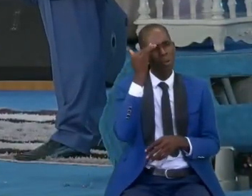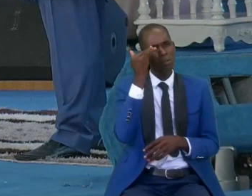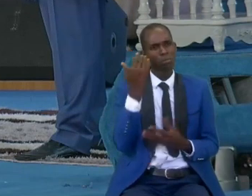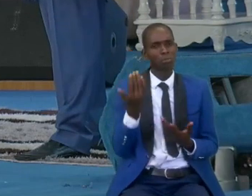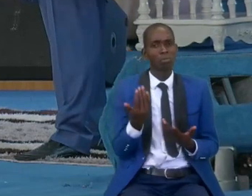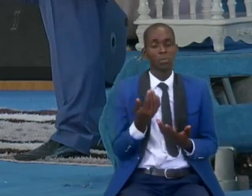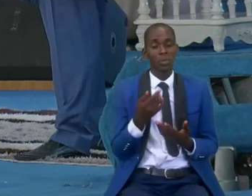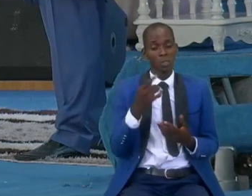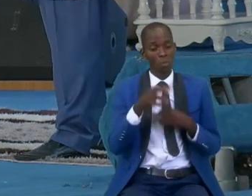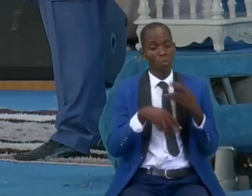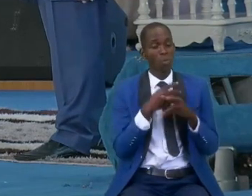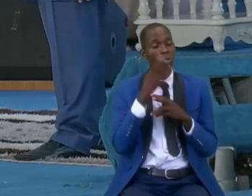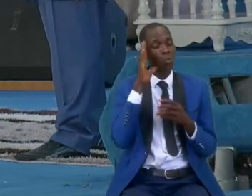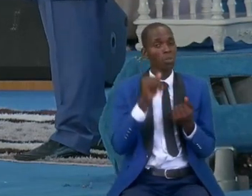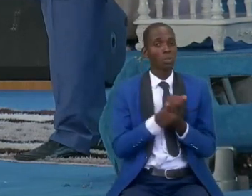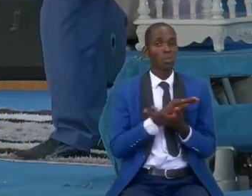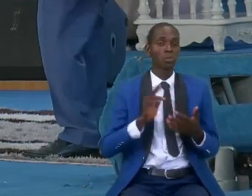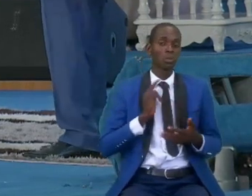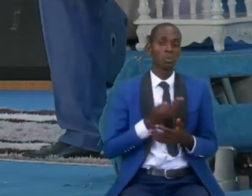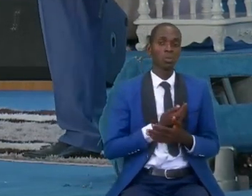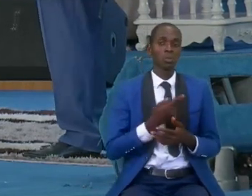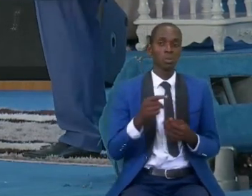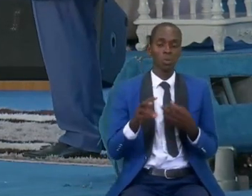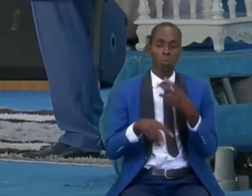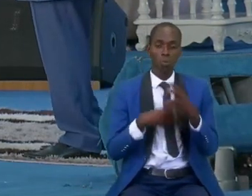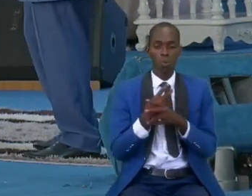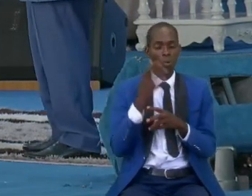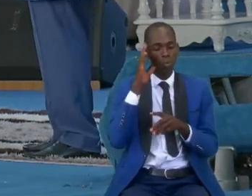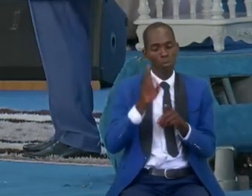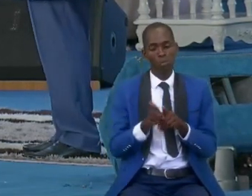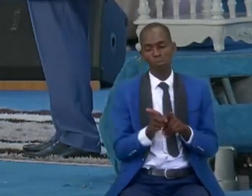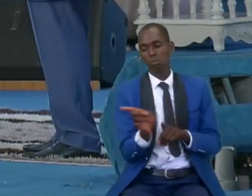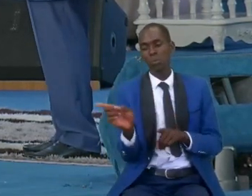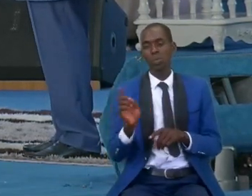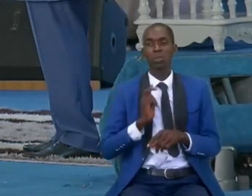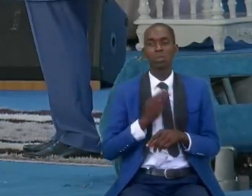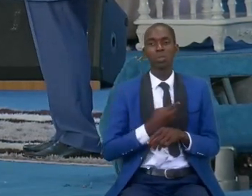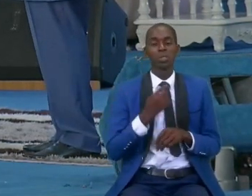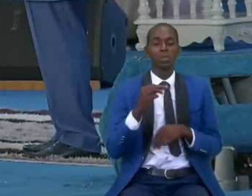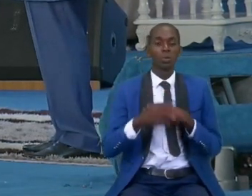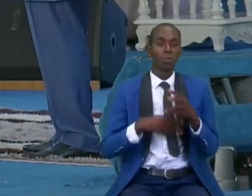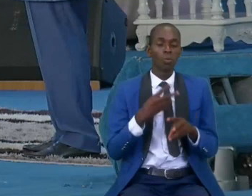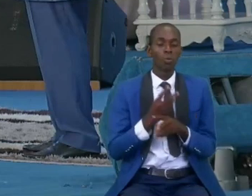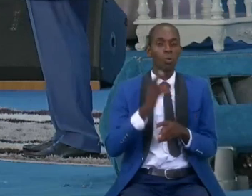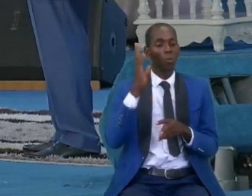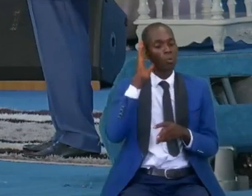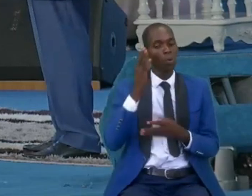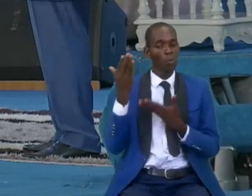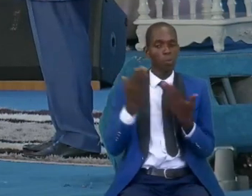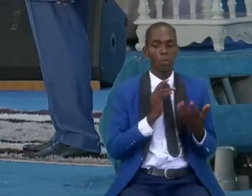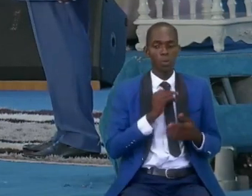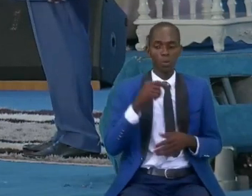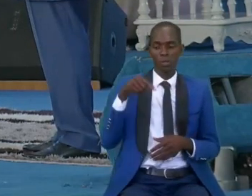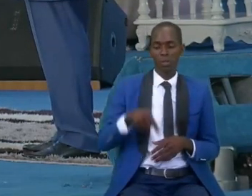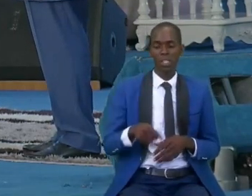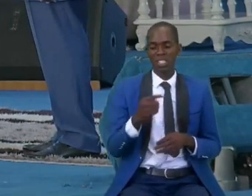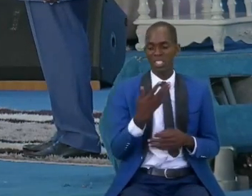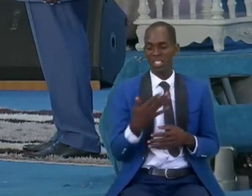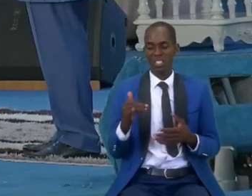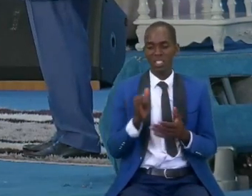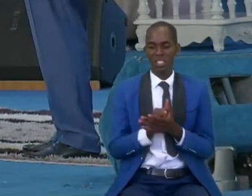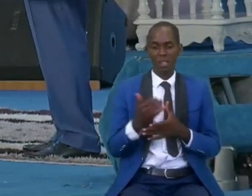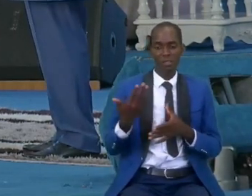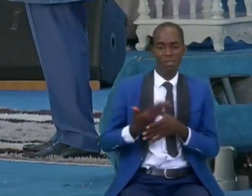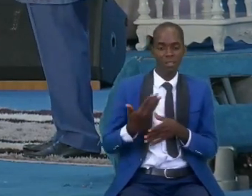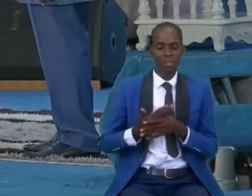Why? Because they deformed us. The things that hindered us, that injured us, that took away our brain,